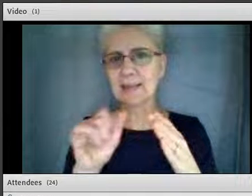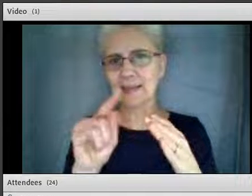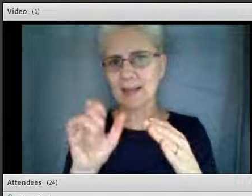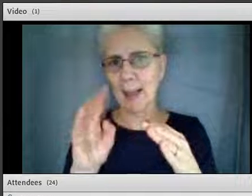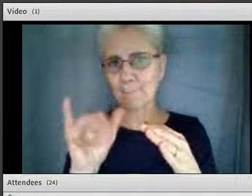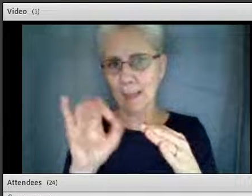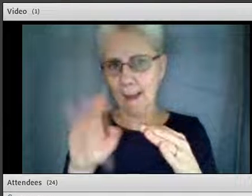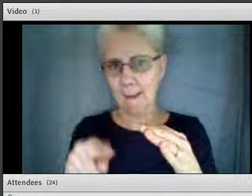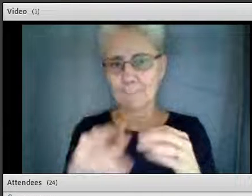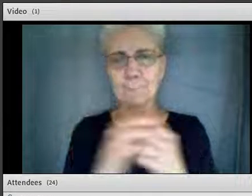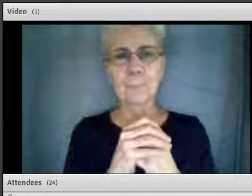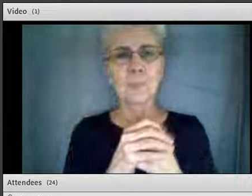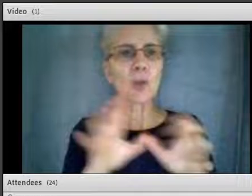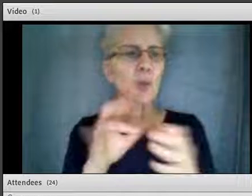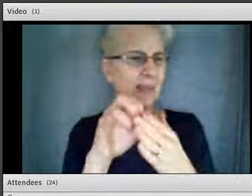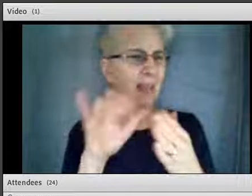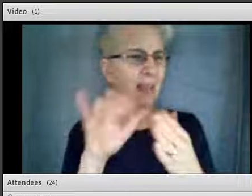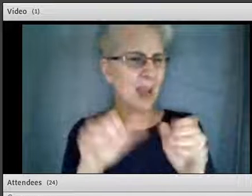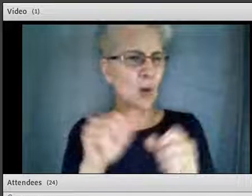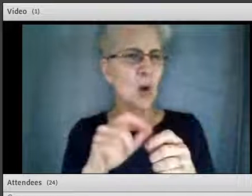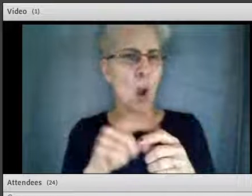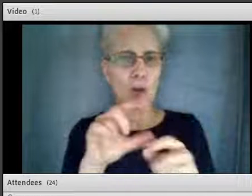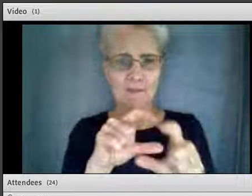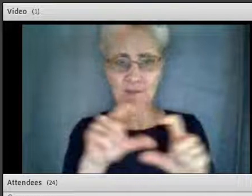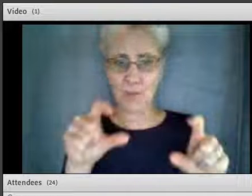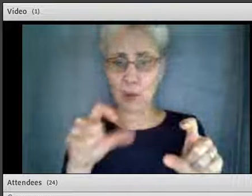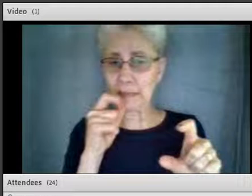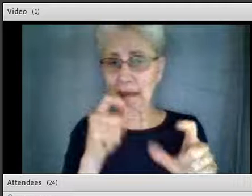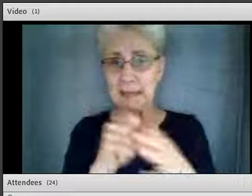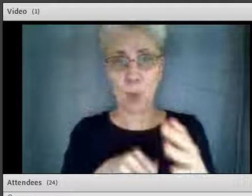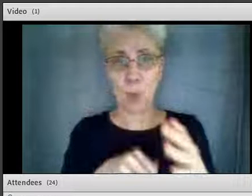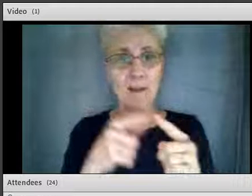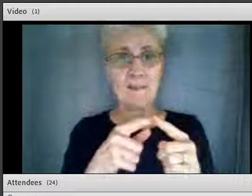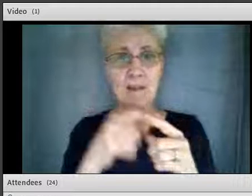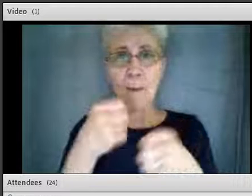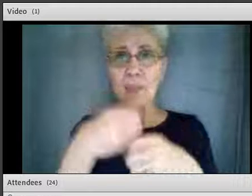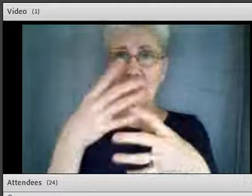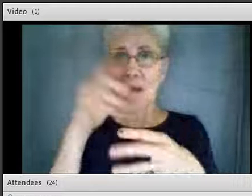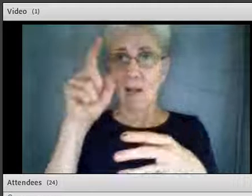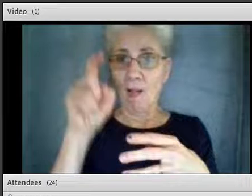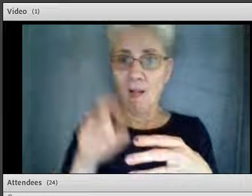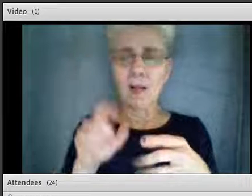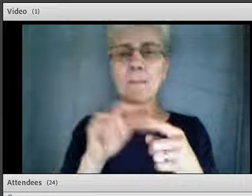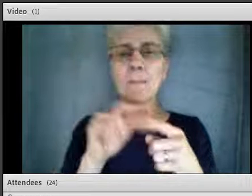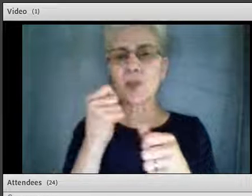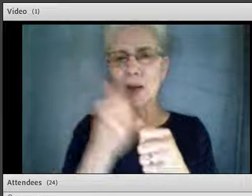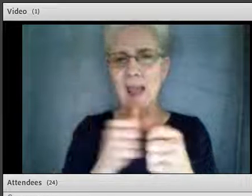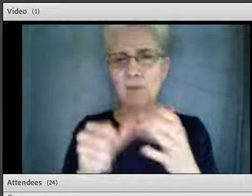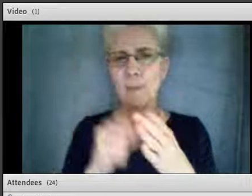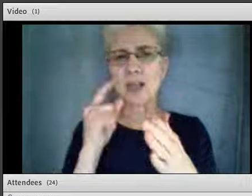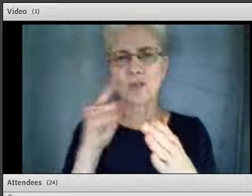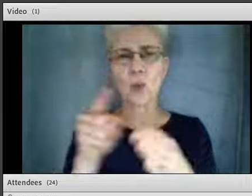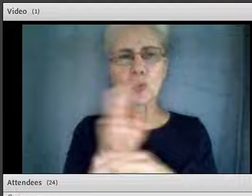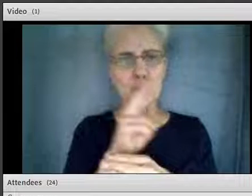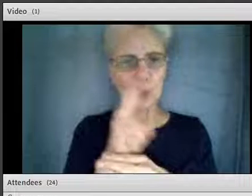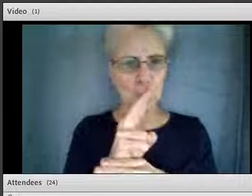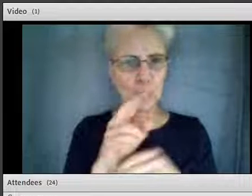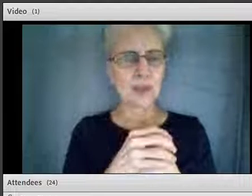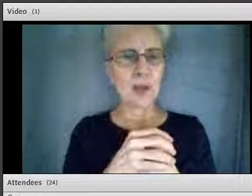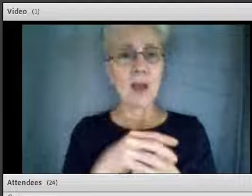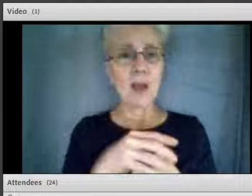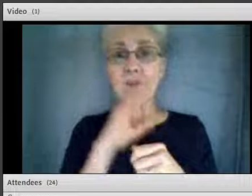your footer, and it doesn't take away from the main real estate, but it's there on every page for your users. And when they're frustrated, that is where they're going to